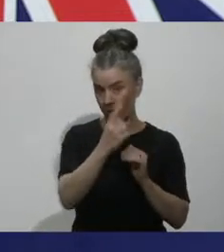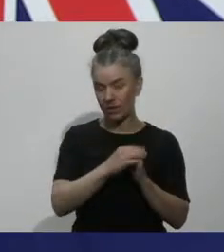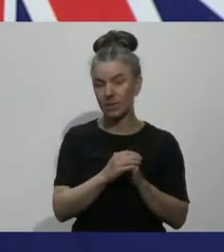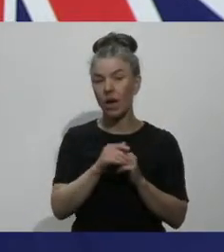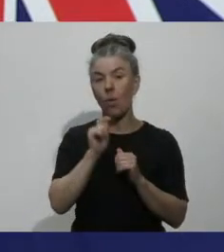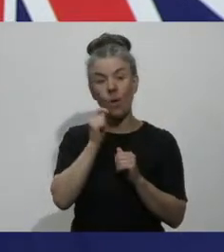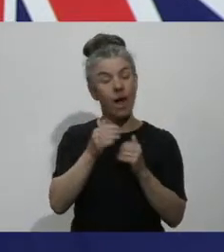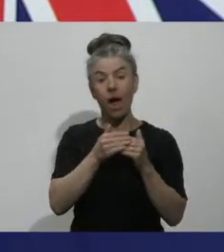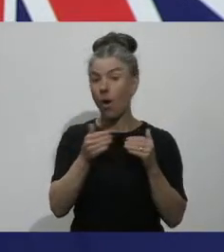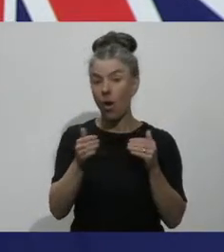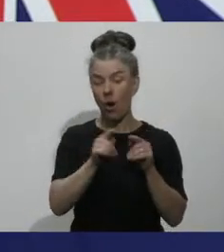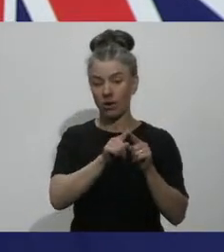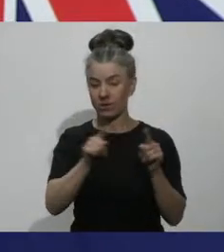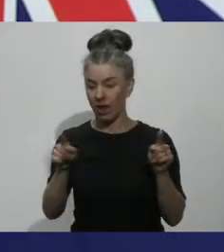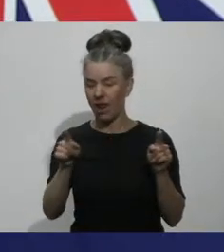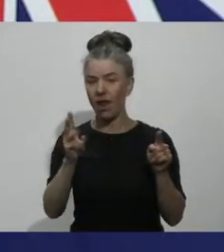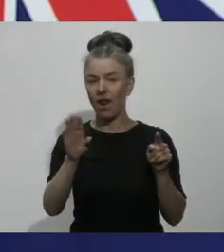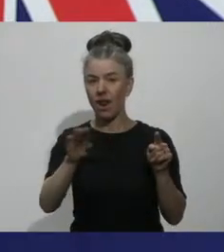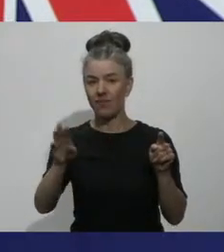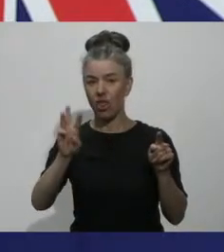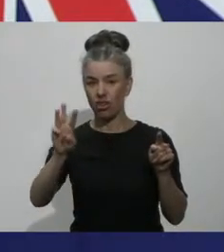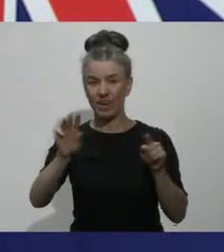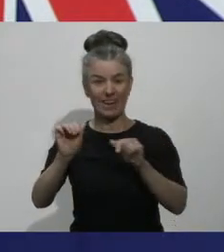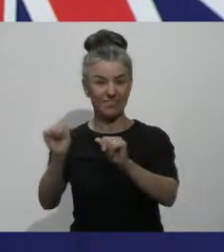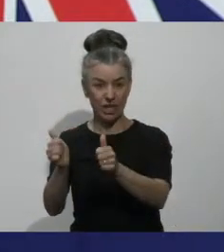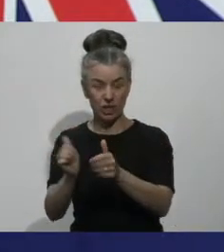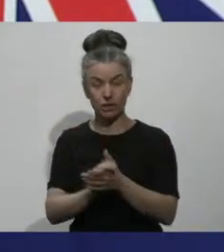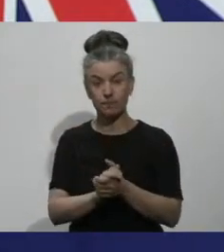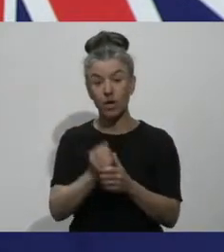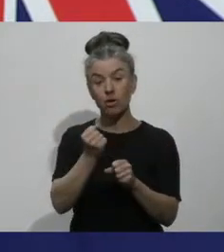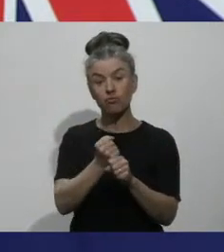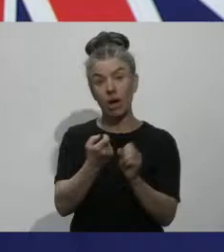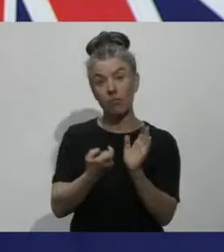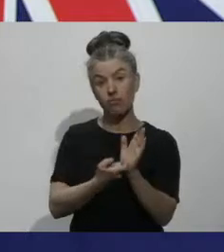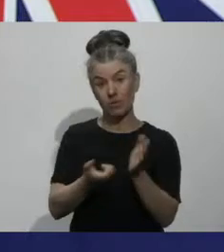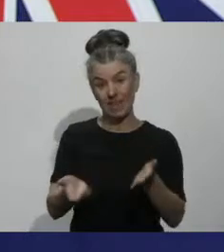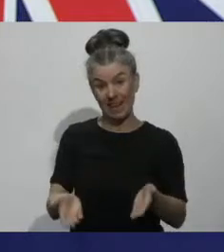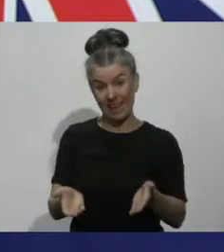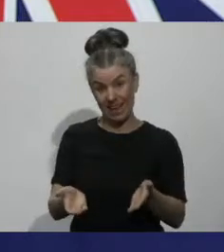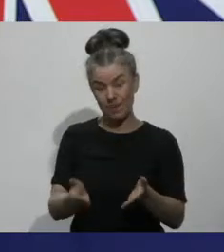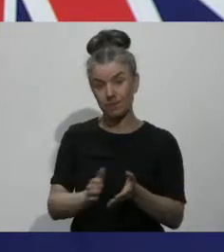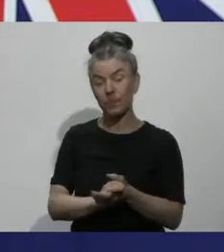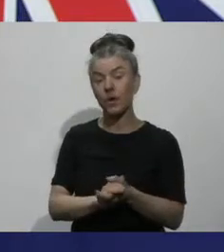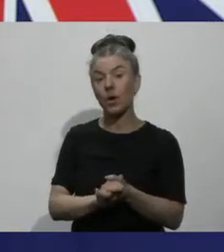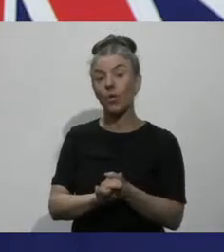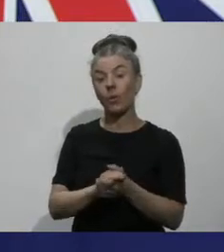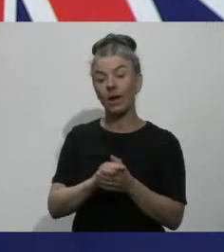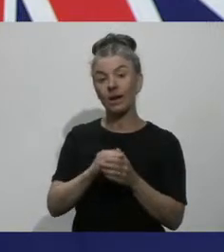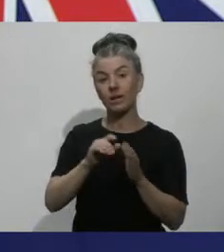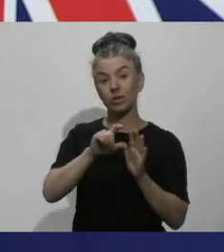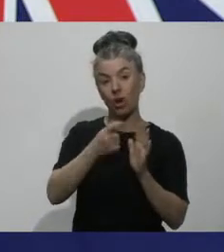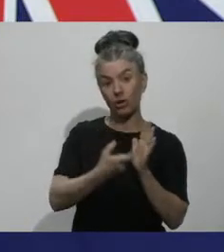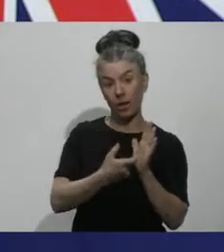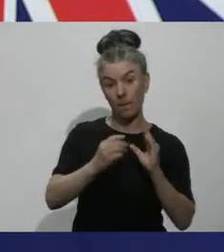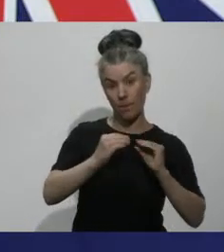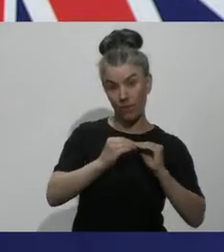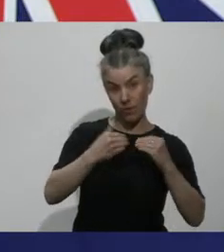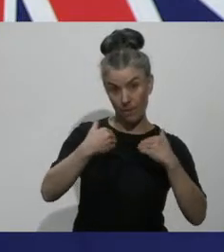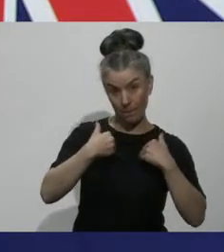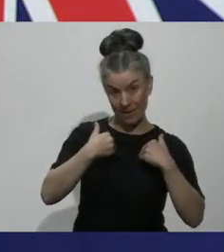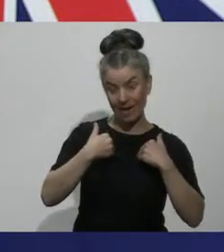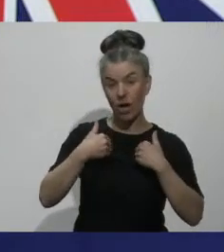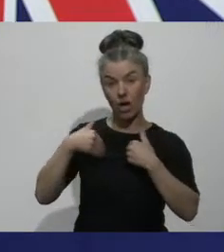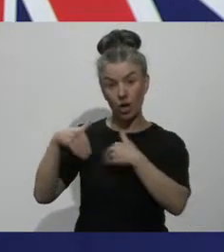in place. Minister Robertson is here, and once Dr. Bloomfield and I leave the podium, he will take